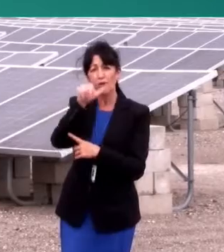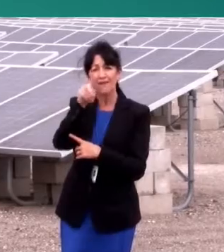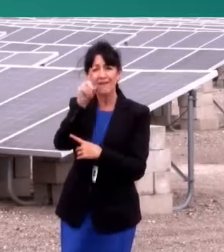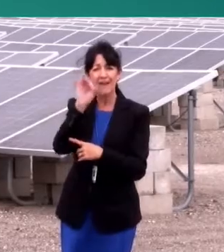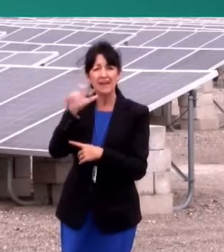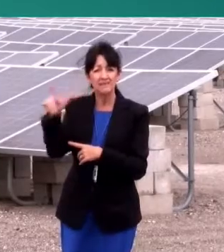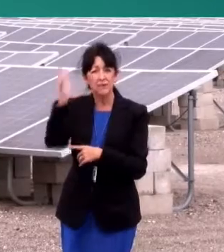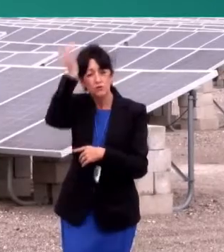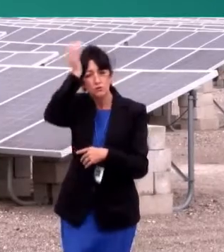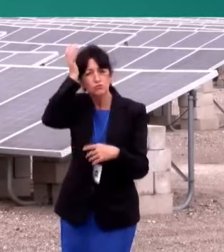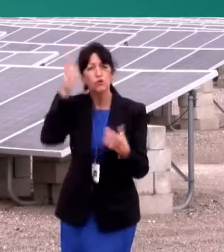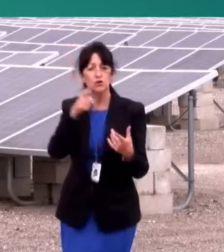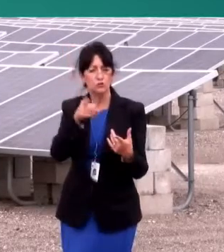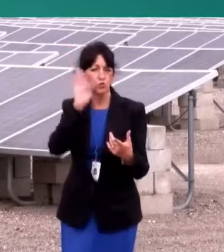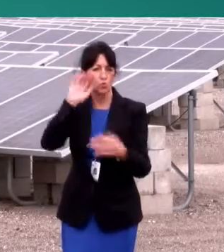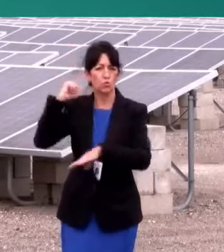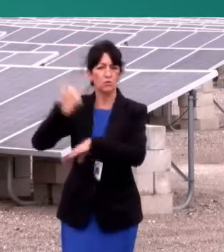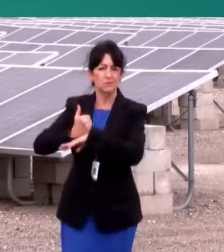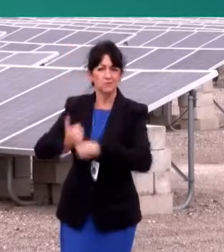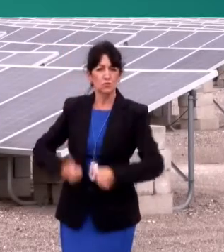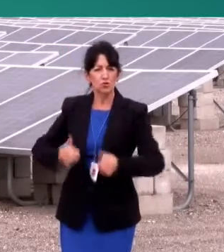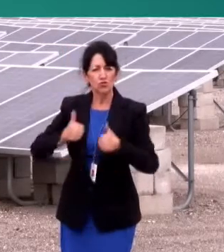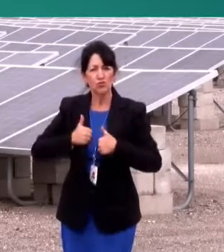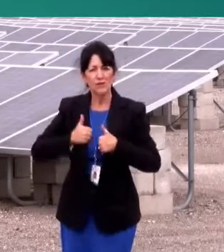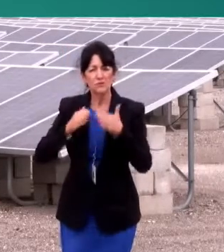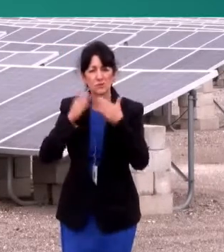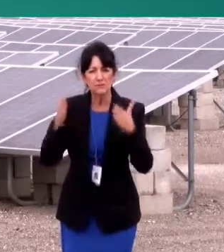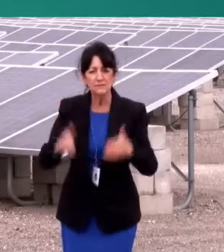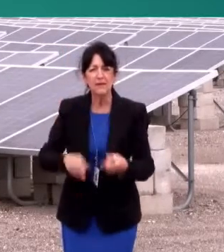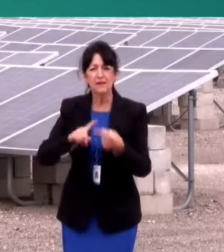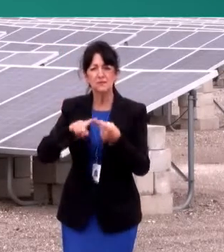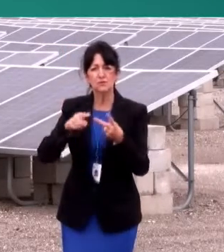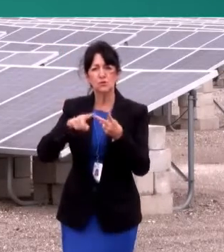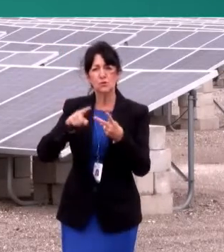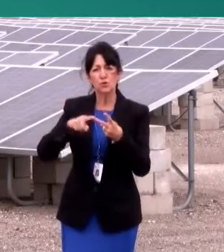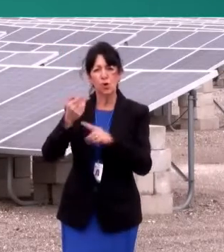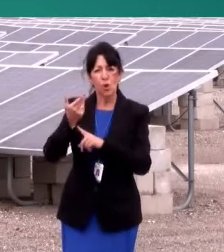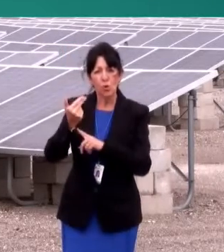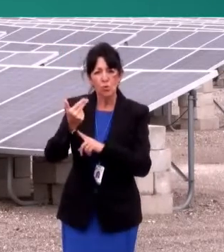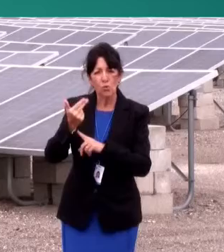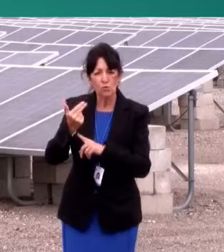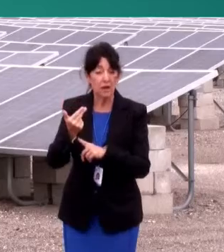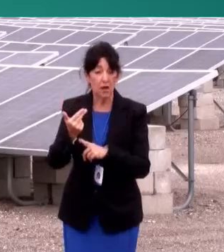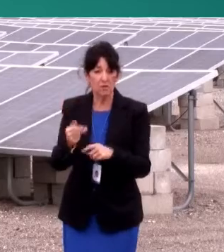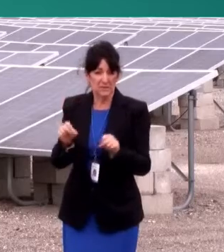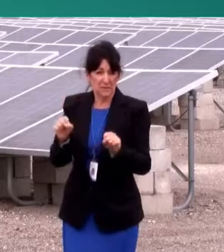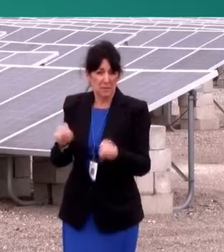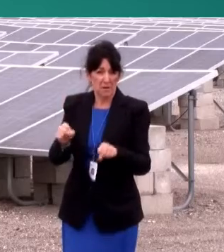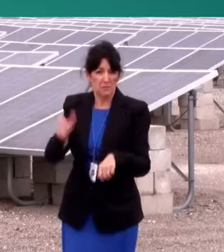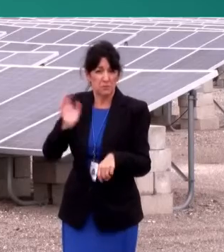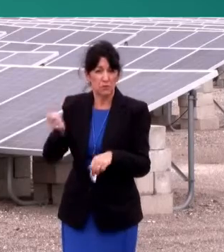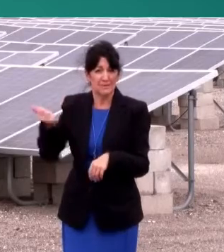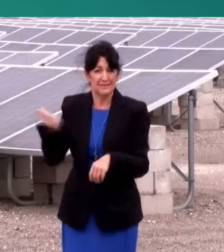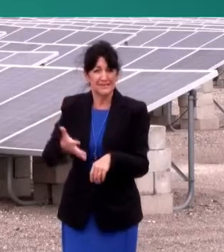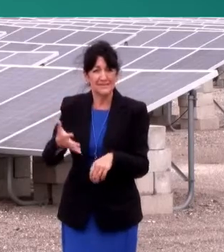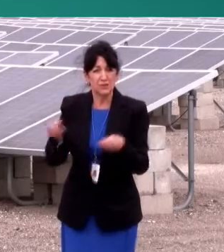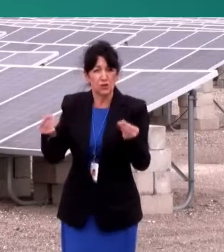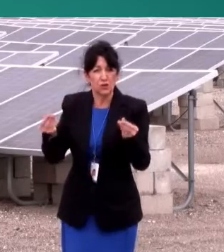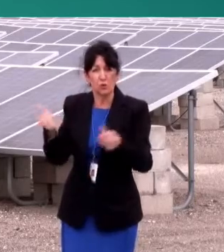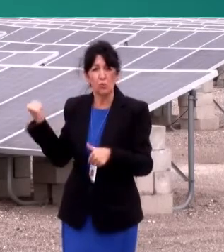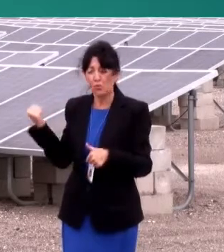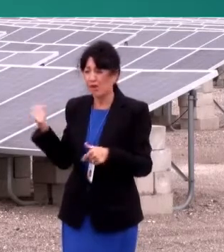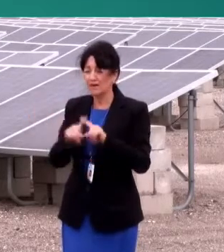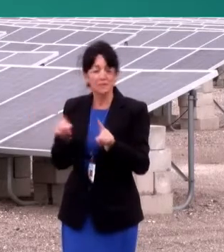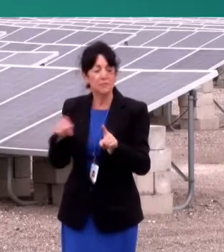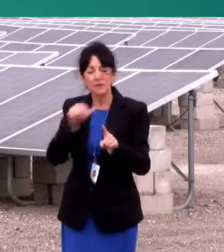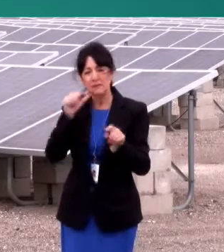to have residential housing on here. You'd want a hotel. I understood this at one point was a potential casino property. And none of those were